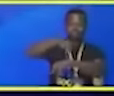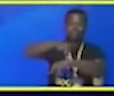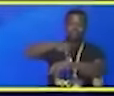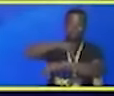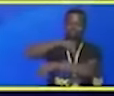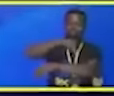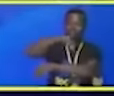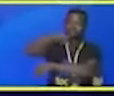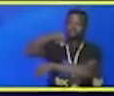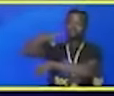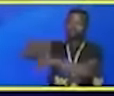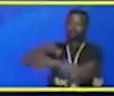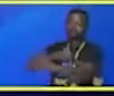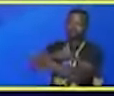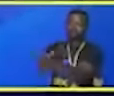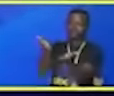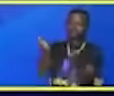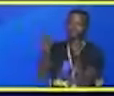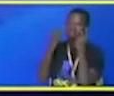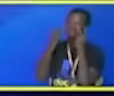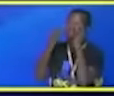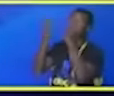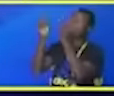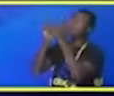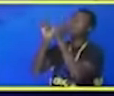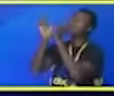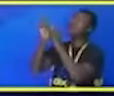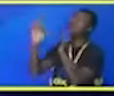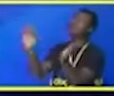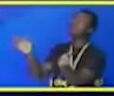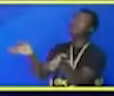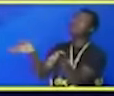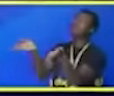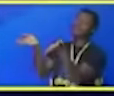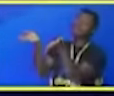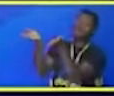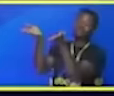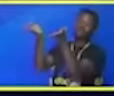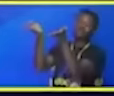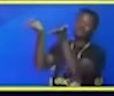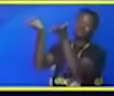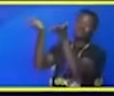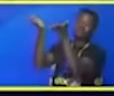see Jesus lifted up,